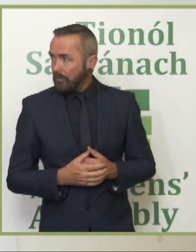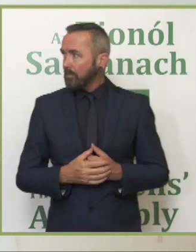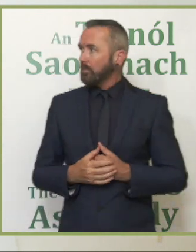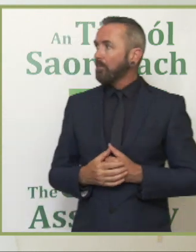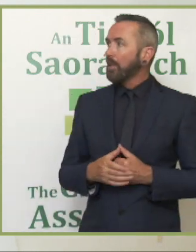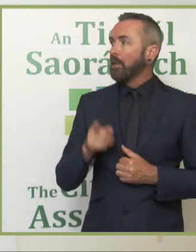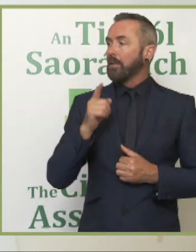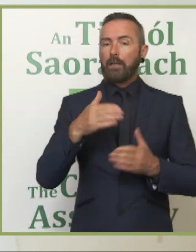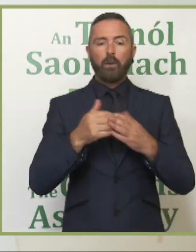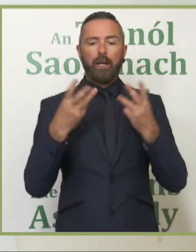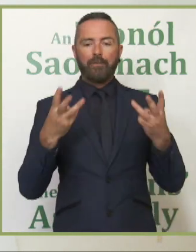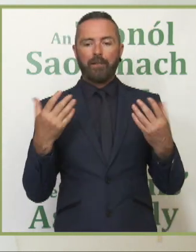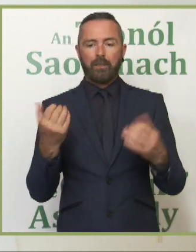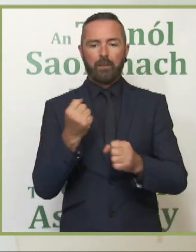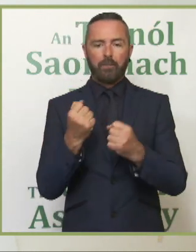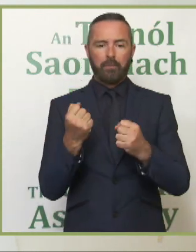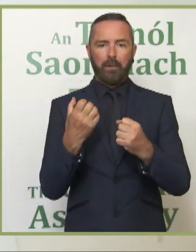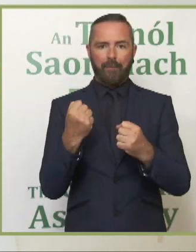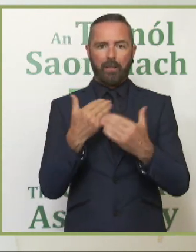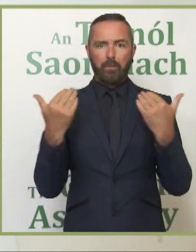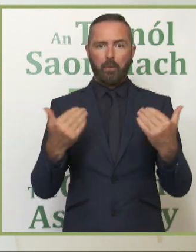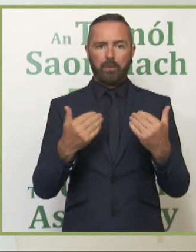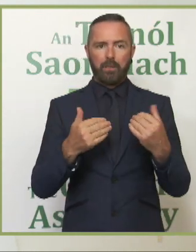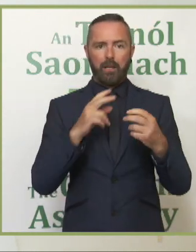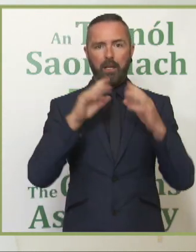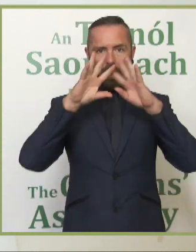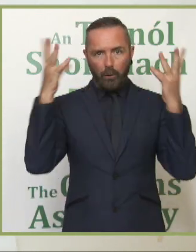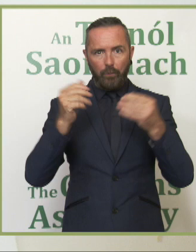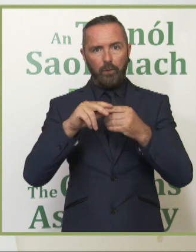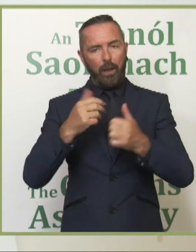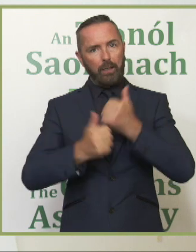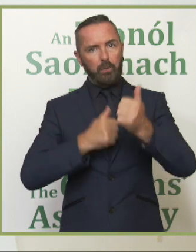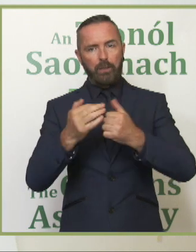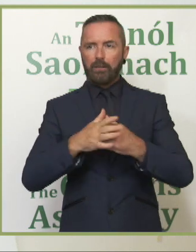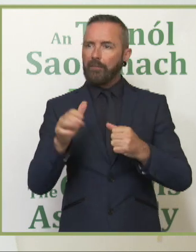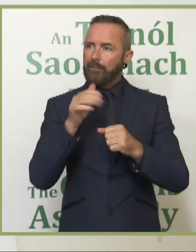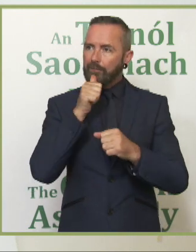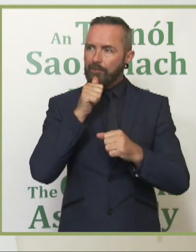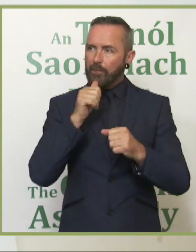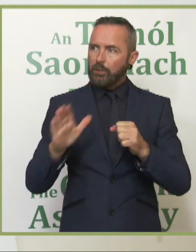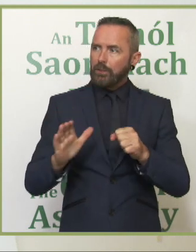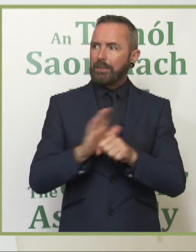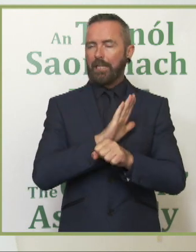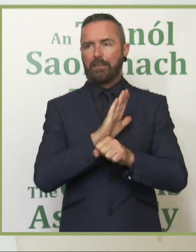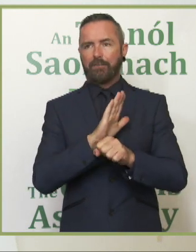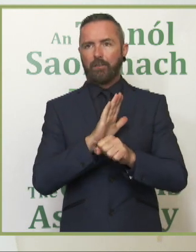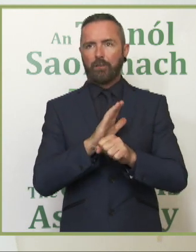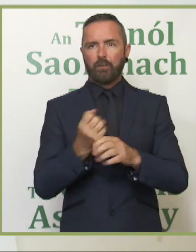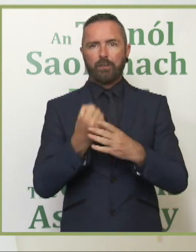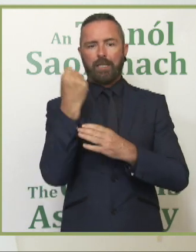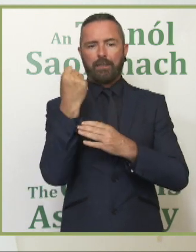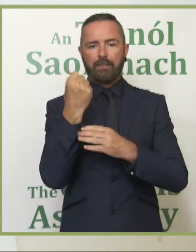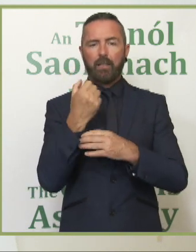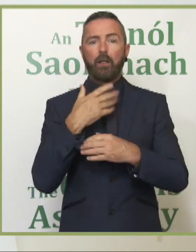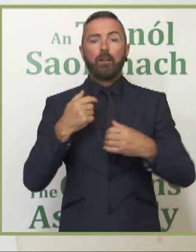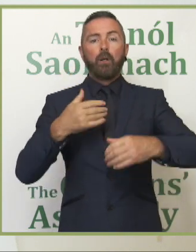overview and appreciation and understanding, I think that will be a great success for the first assembly meeting. In closing, just a